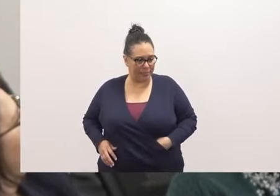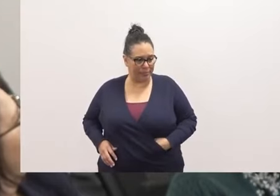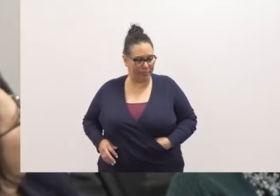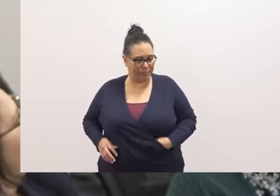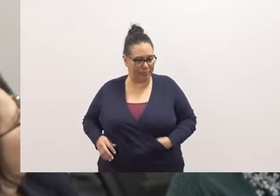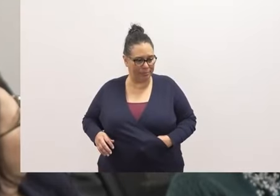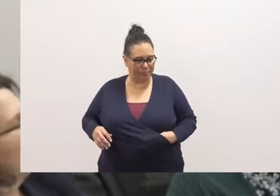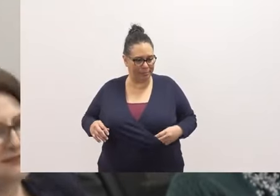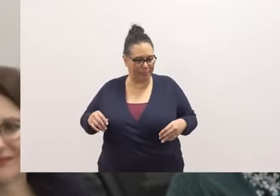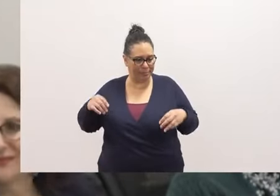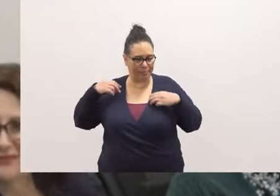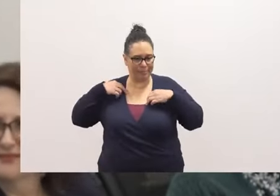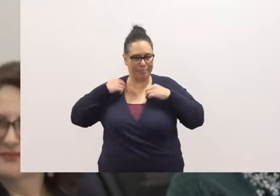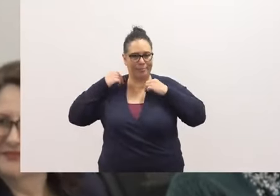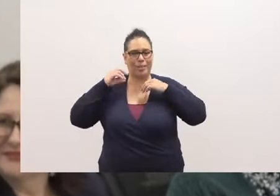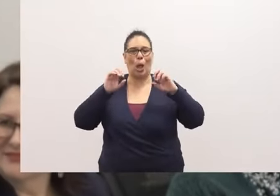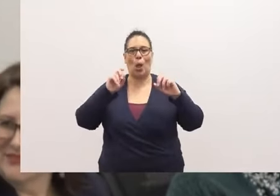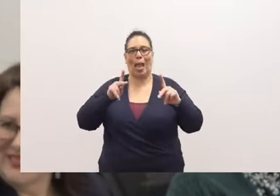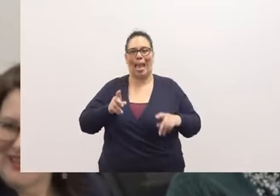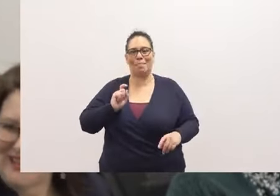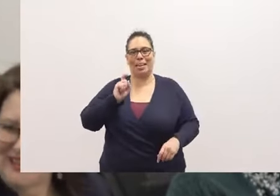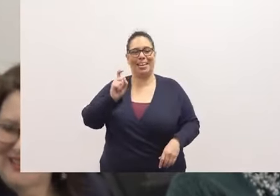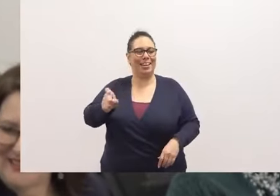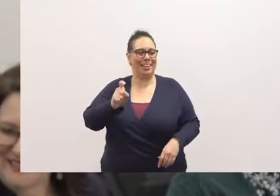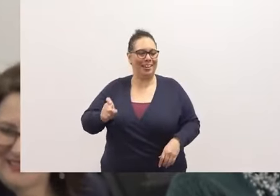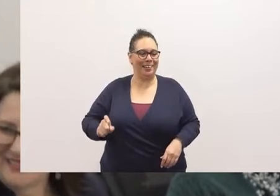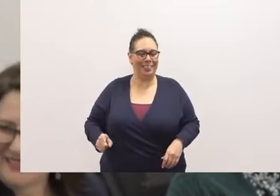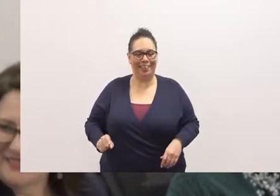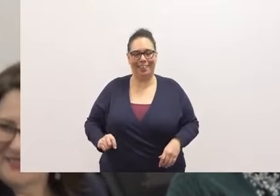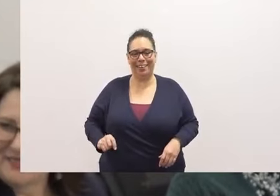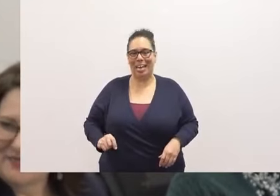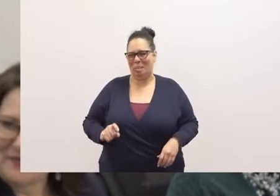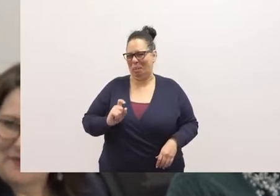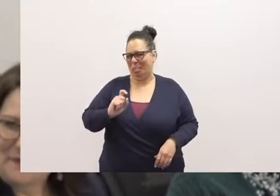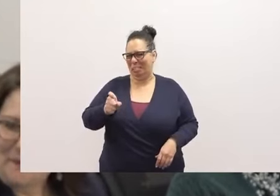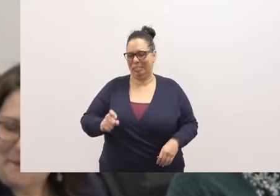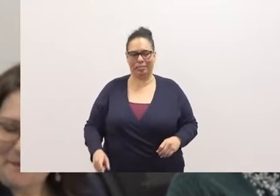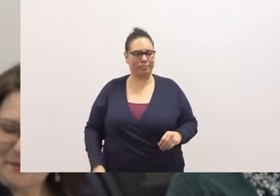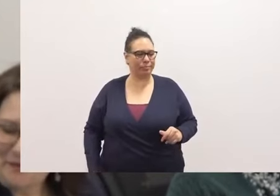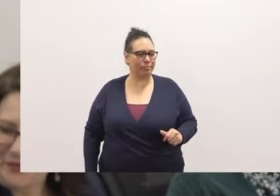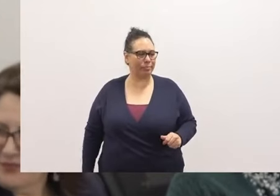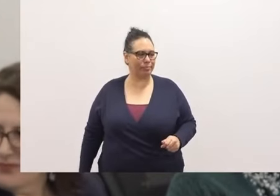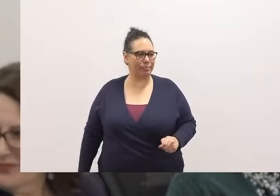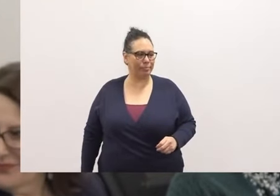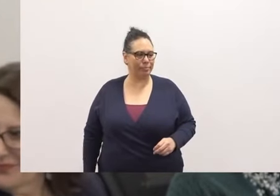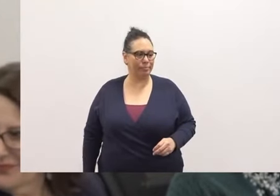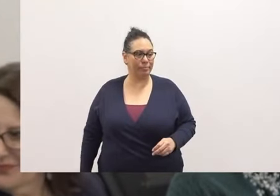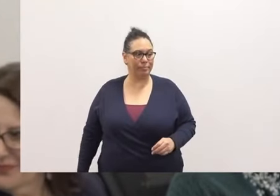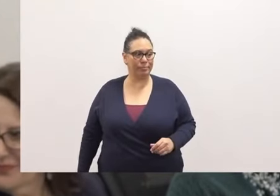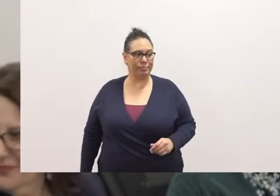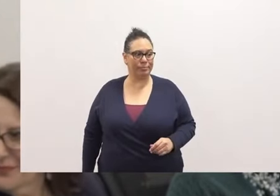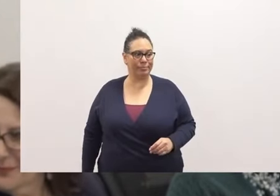Okay, James, I'm just gonna hand this off to you. Okay, I'm on slide 13.